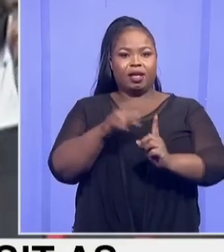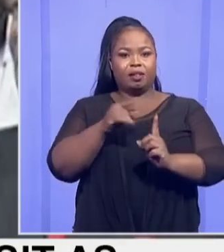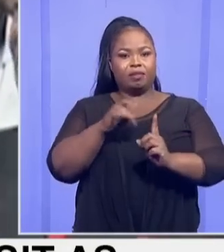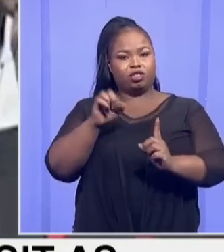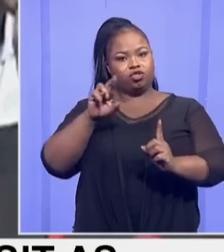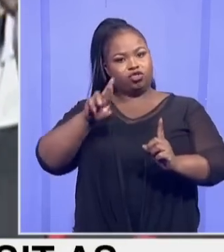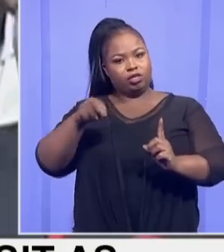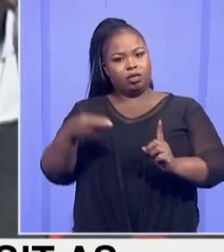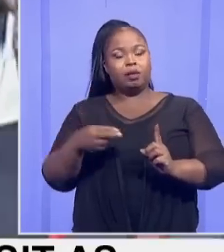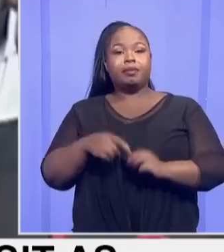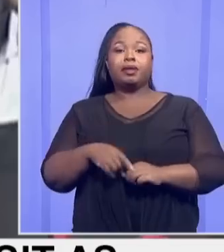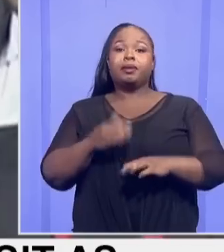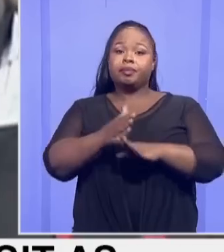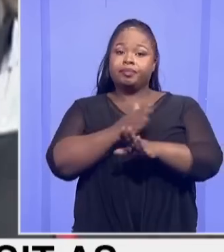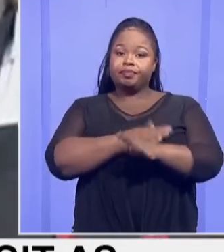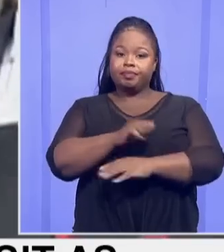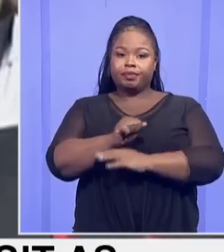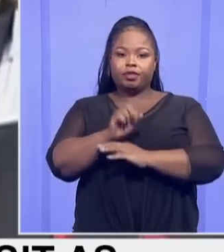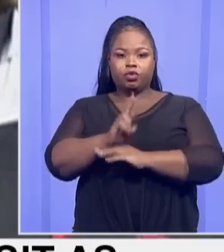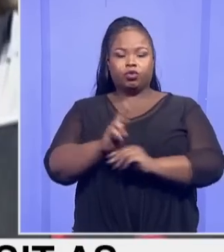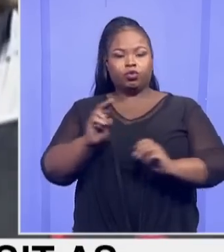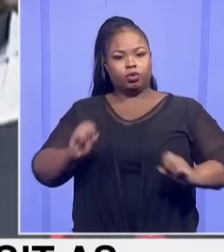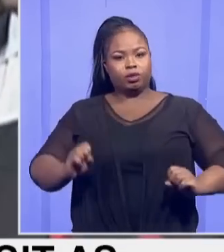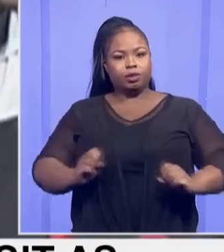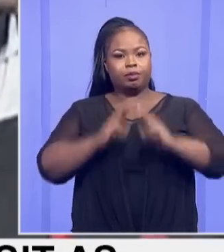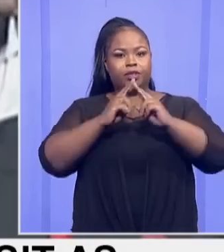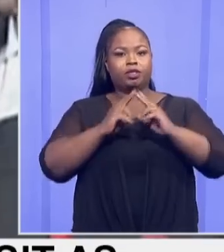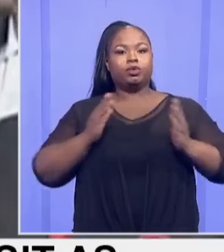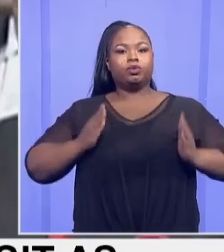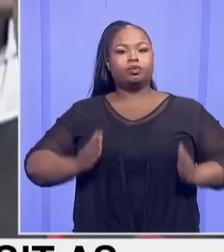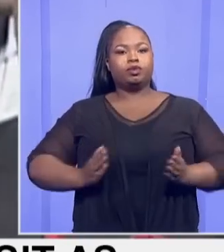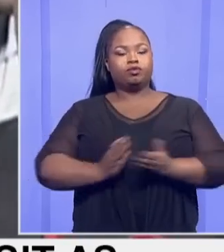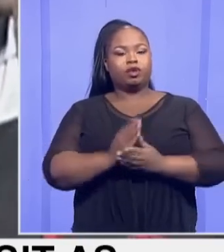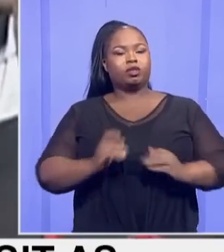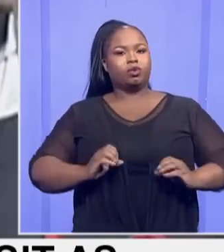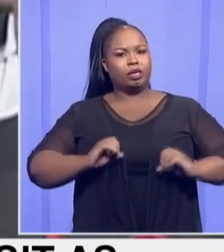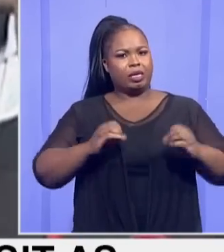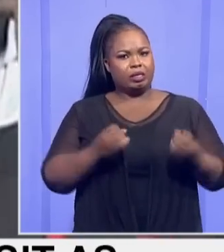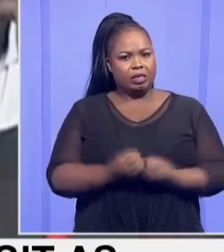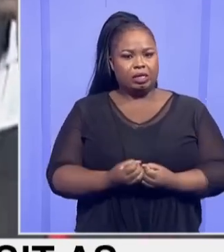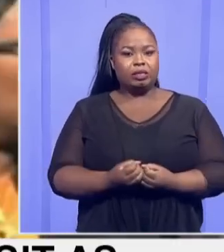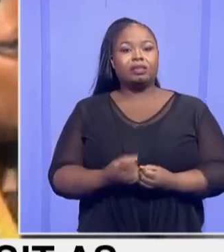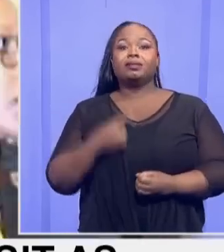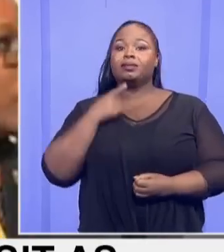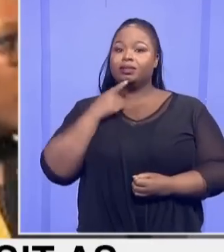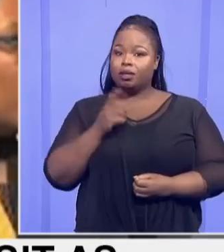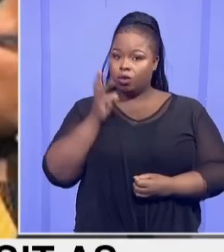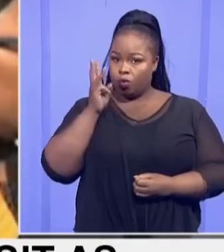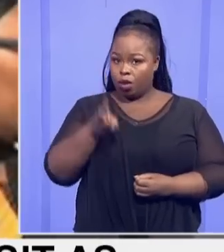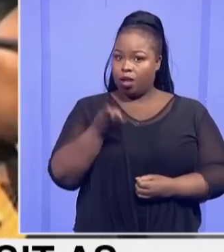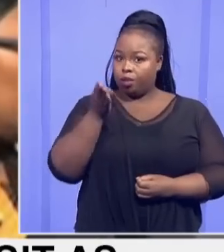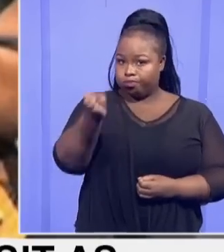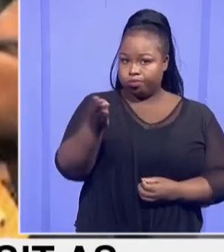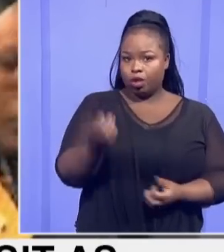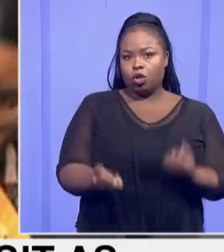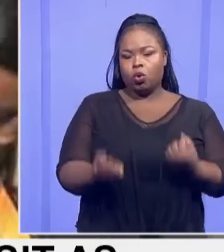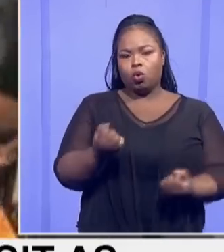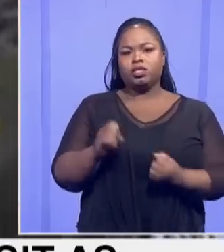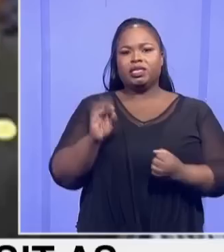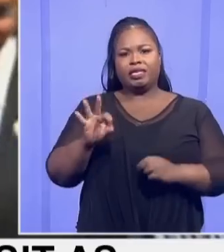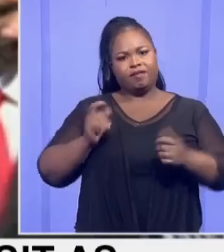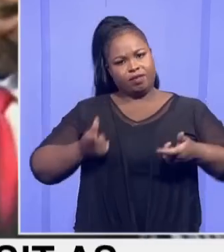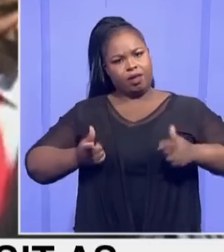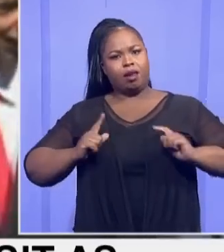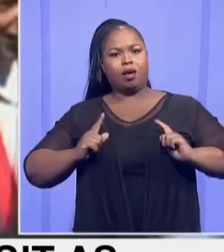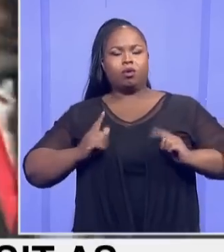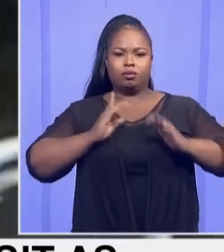of the AU summit, a human rights organization had threatened to go to court if Bashir was allowed to attend the